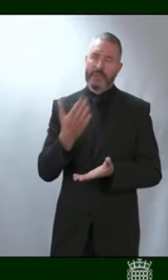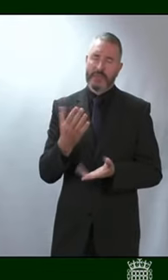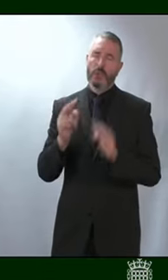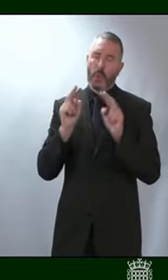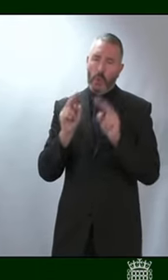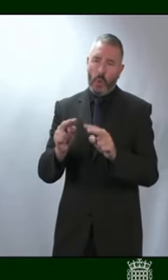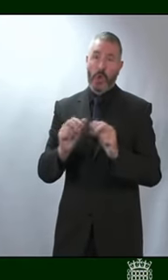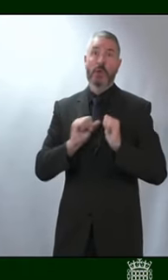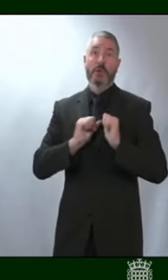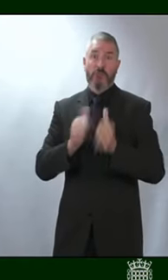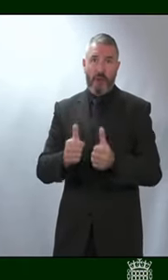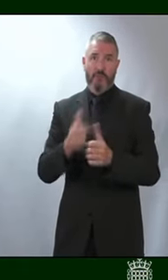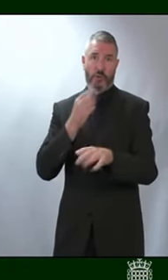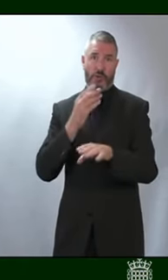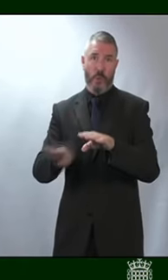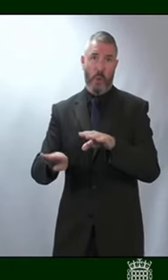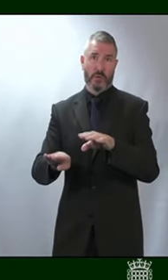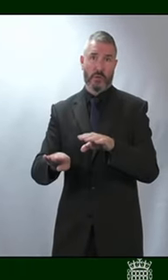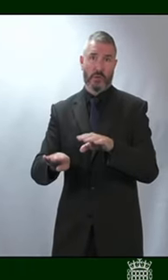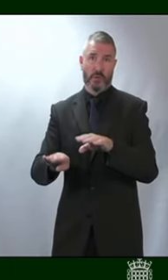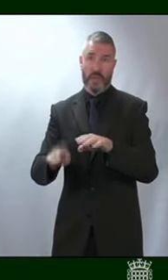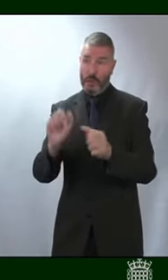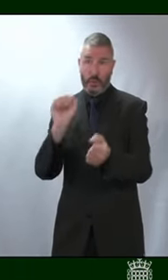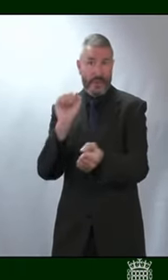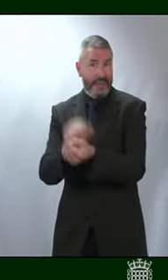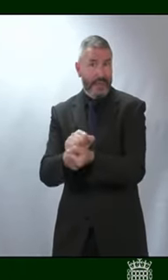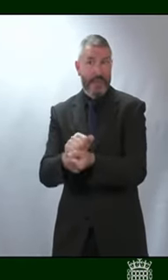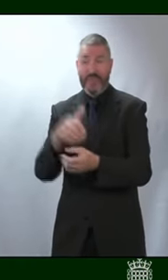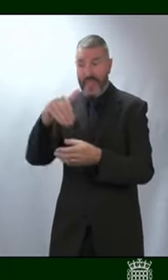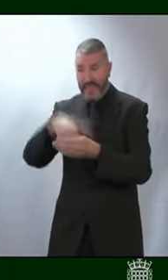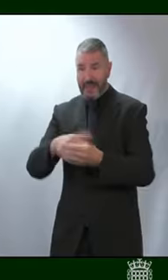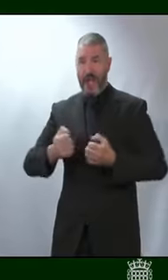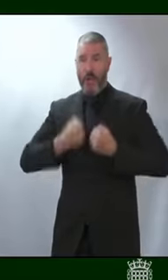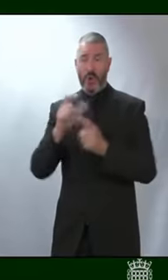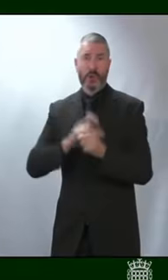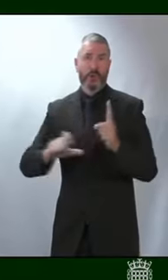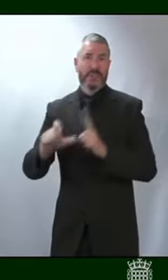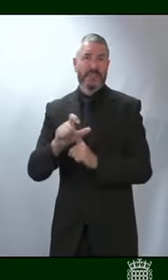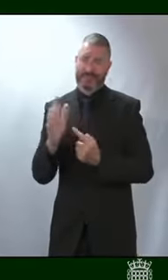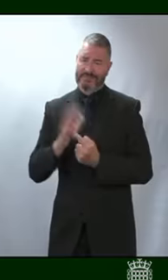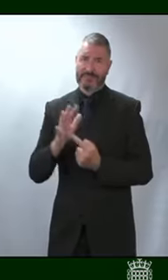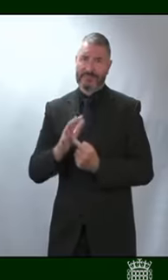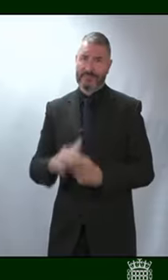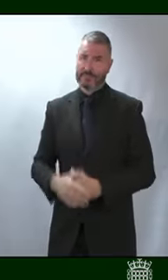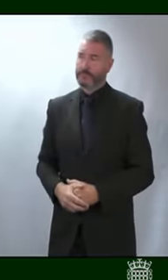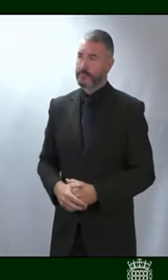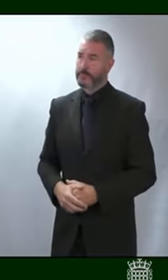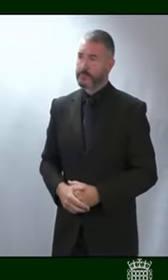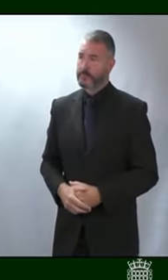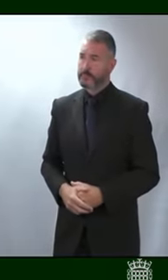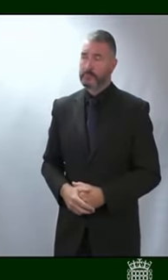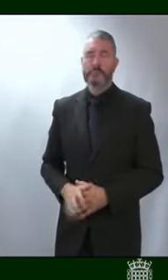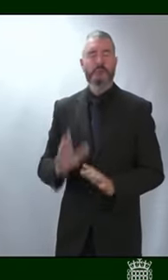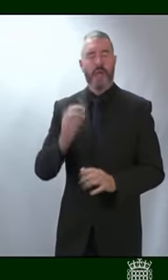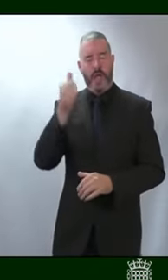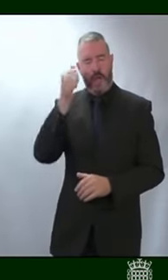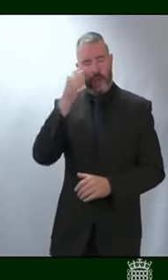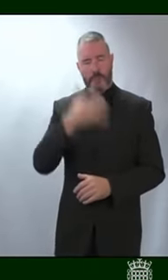Sports Recovery Fund to ensure their viability and their place at the heart of our local communities? Prime Minister. Mr. Speaker, it grieves me